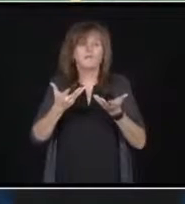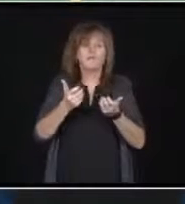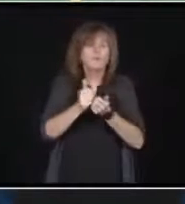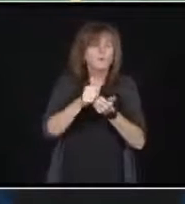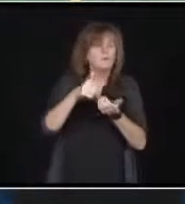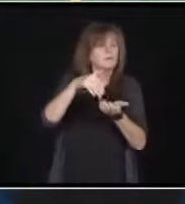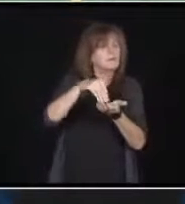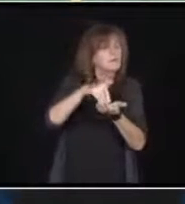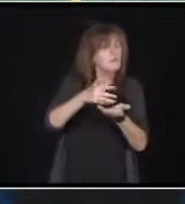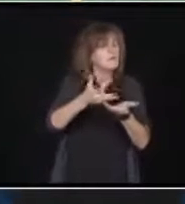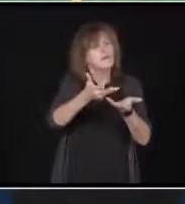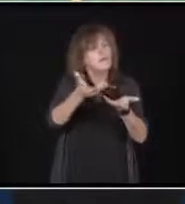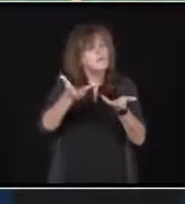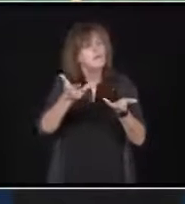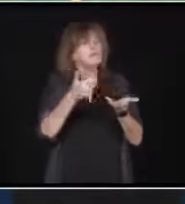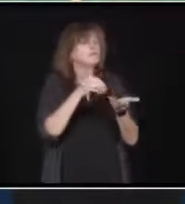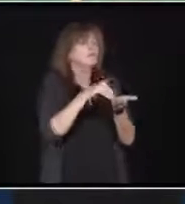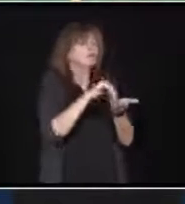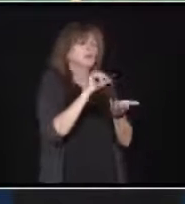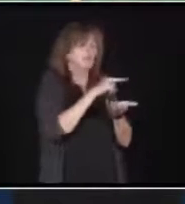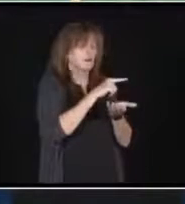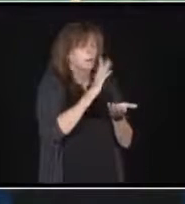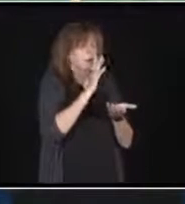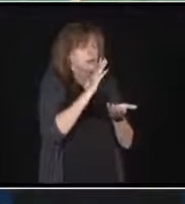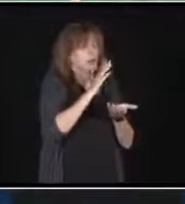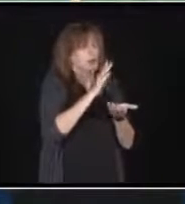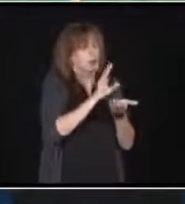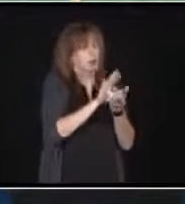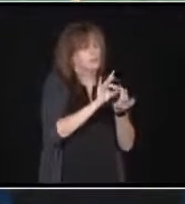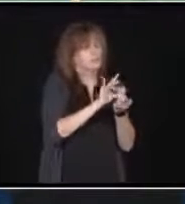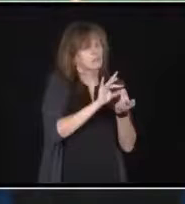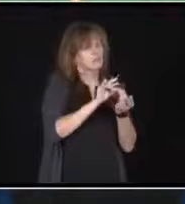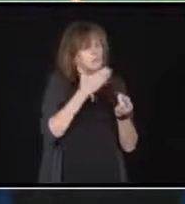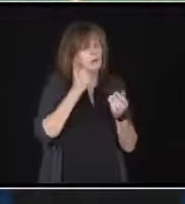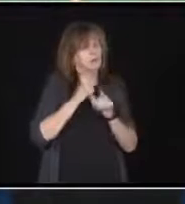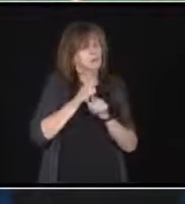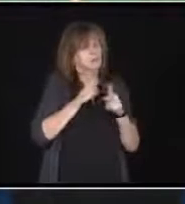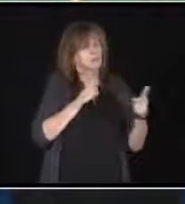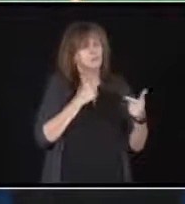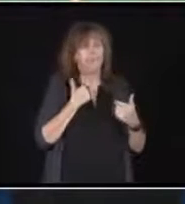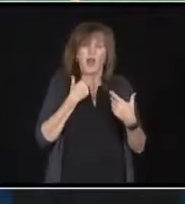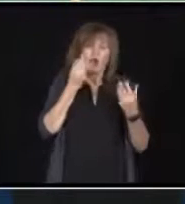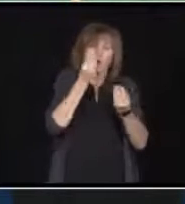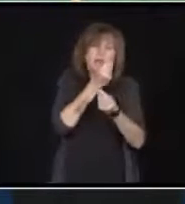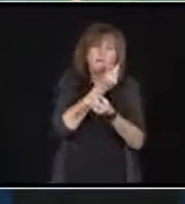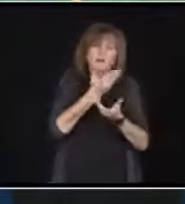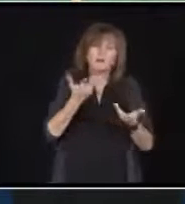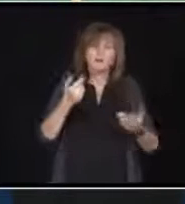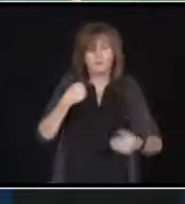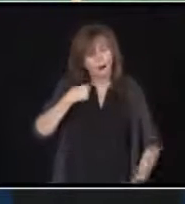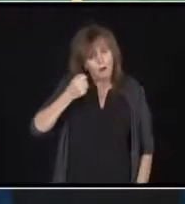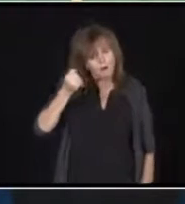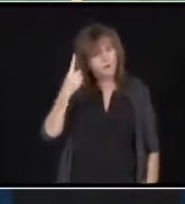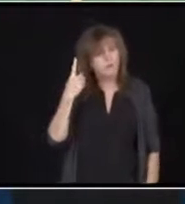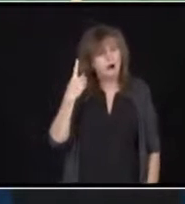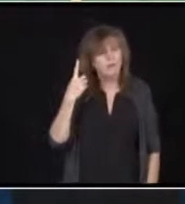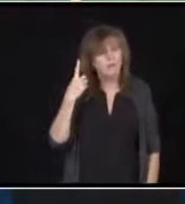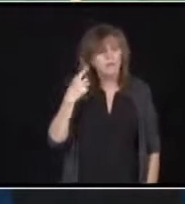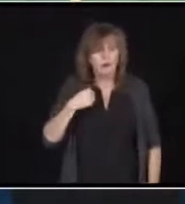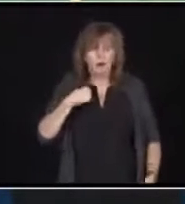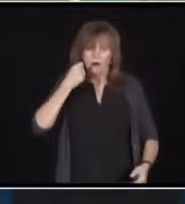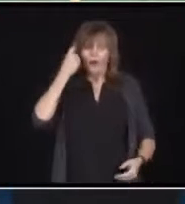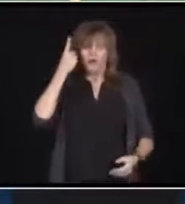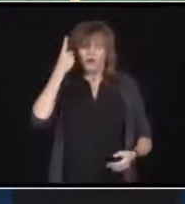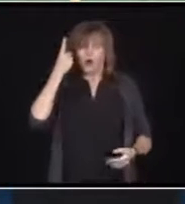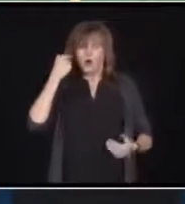best to run through this. But I just want to tell everyone, I understand the pain that